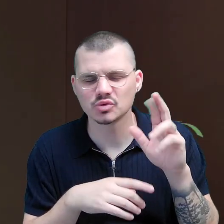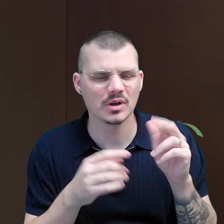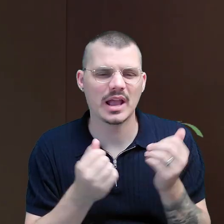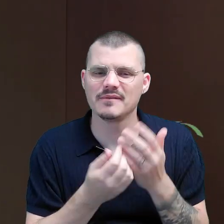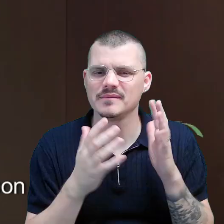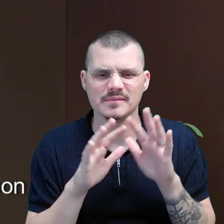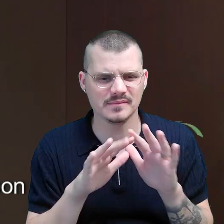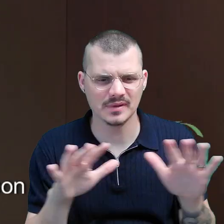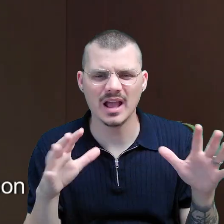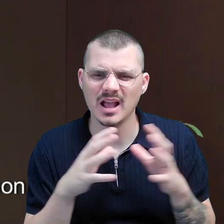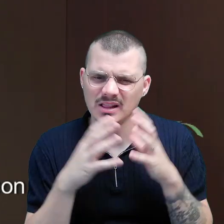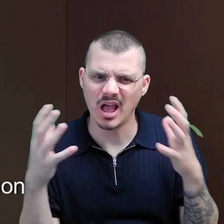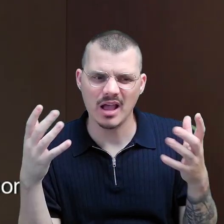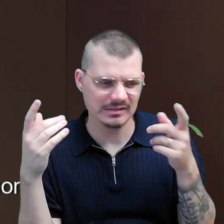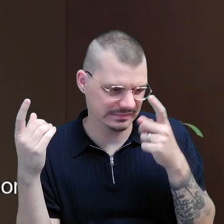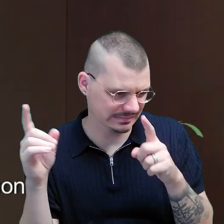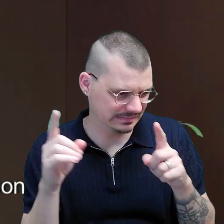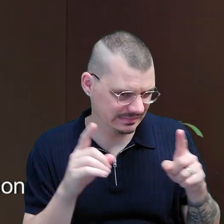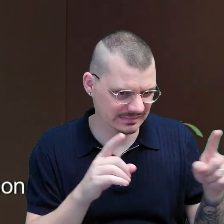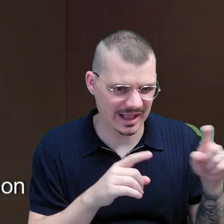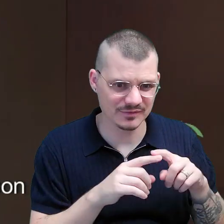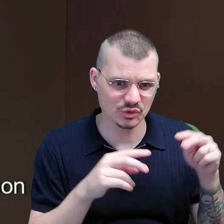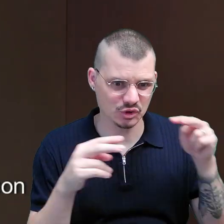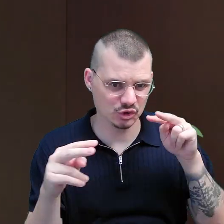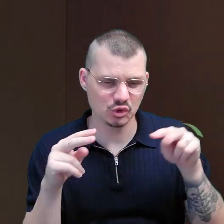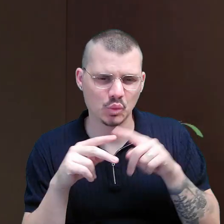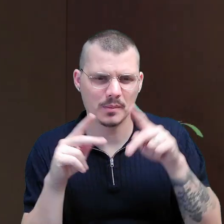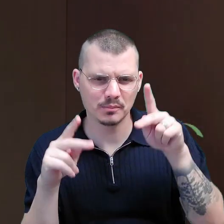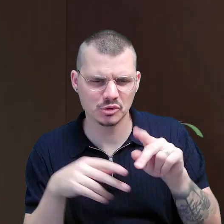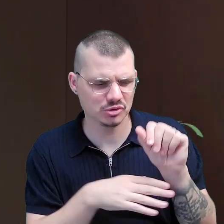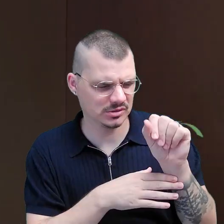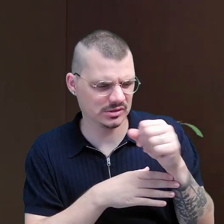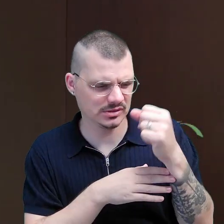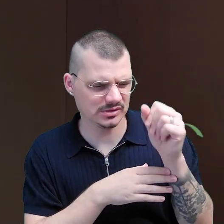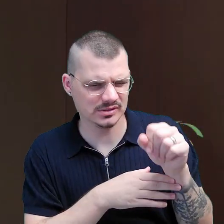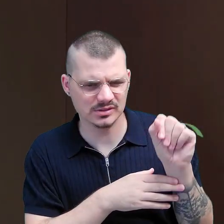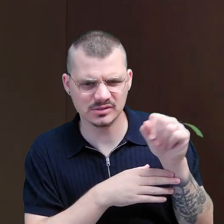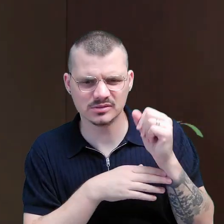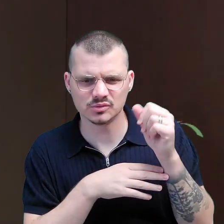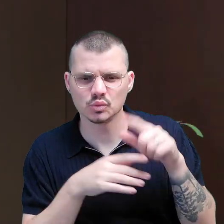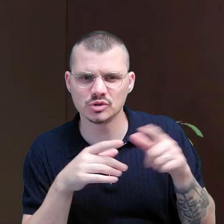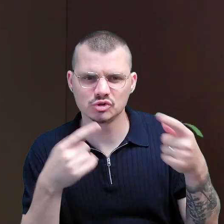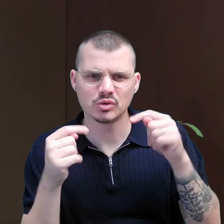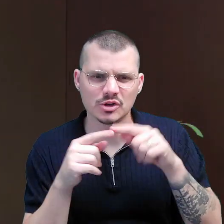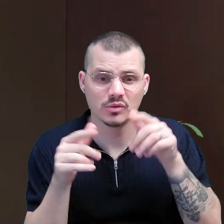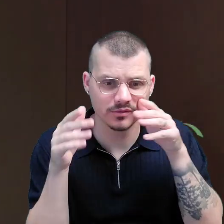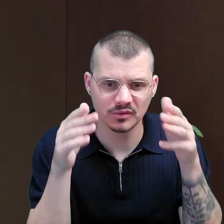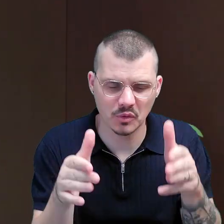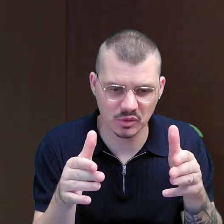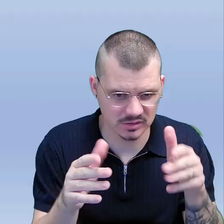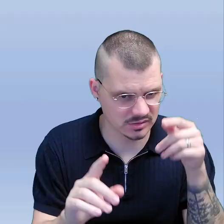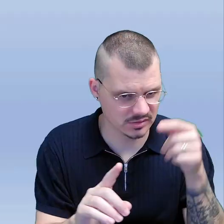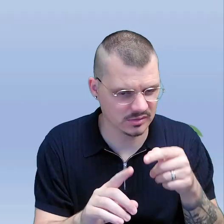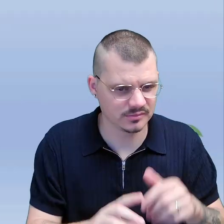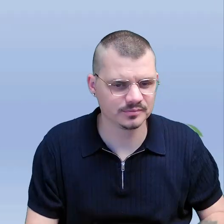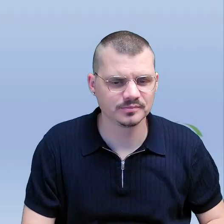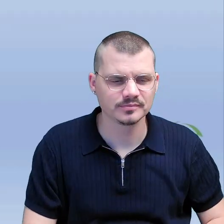between. A lot of real estate to look at when a person is doing like this when they're trying to concentrate.